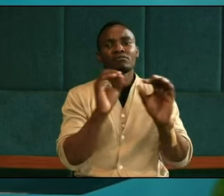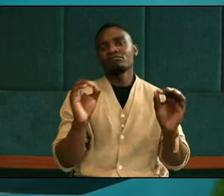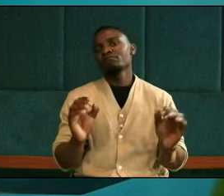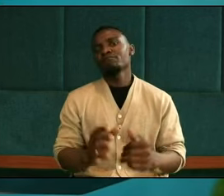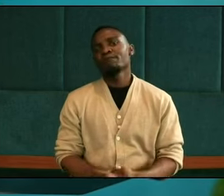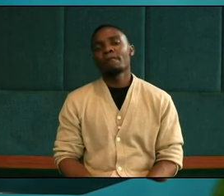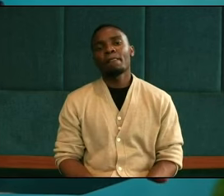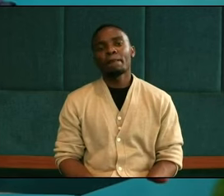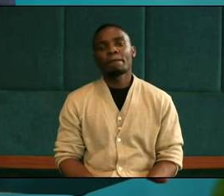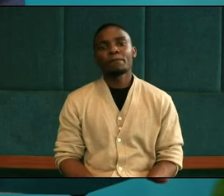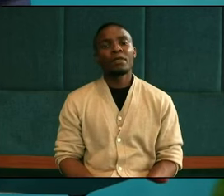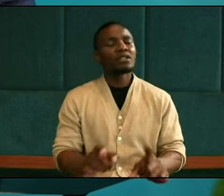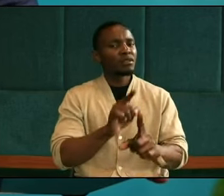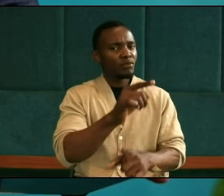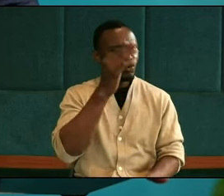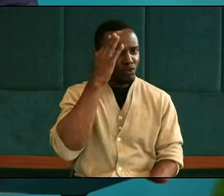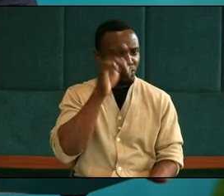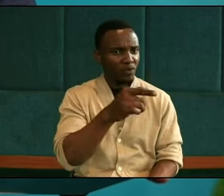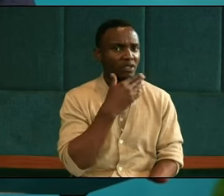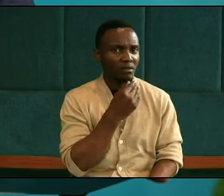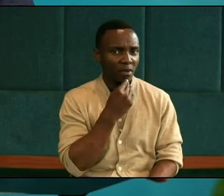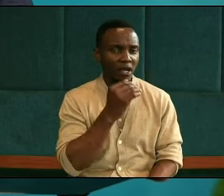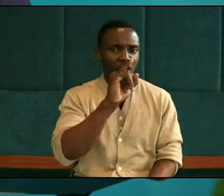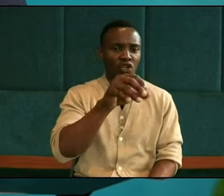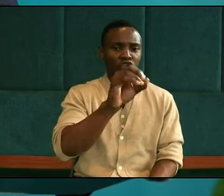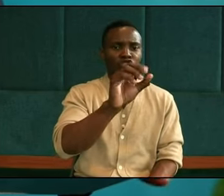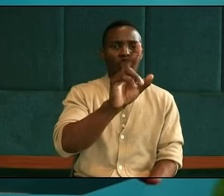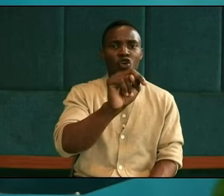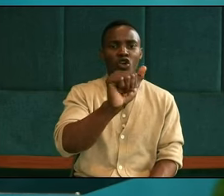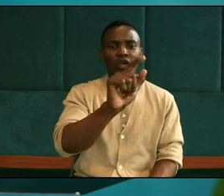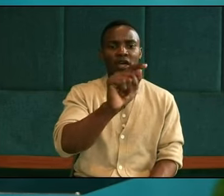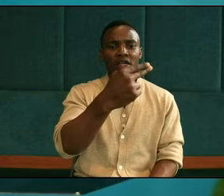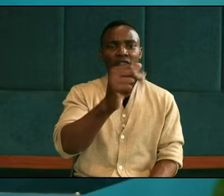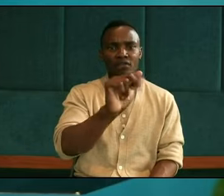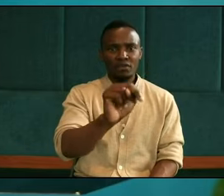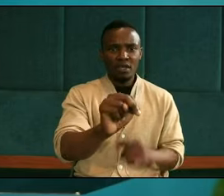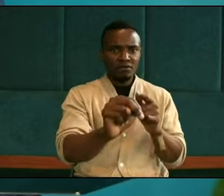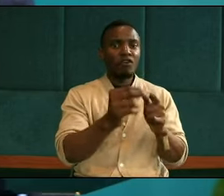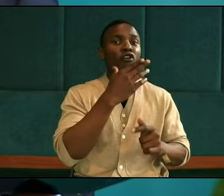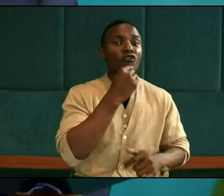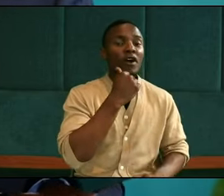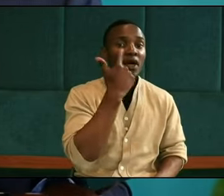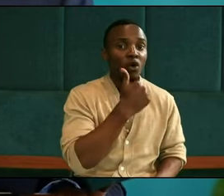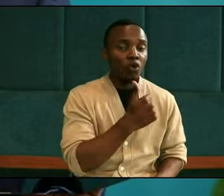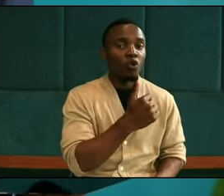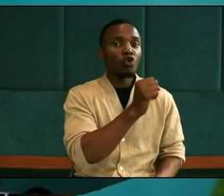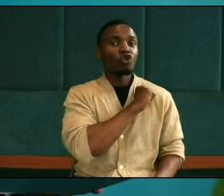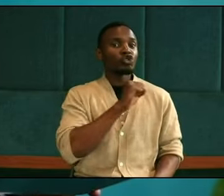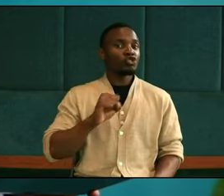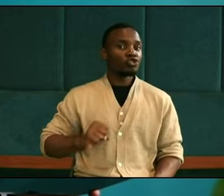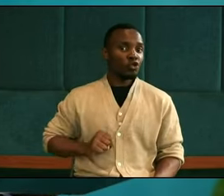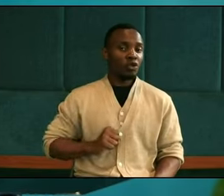know that Jonathan is son of Saul, the king of Israel. And here in our story, the